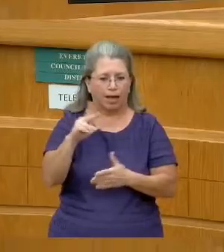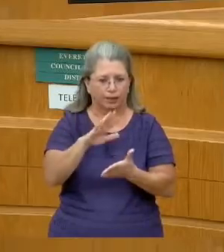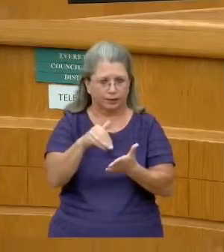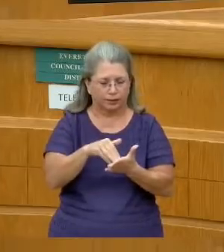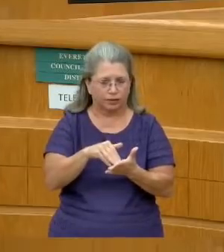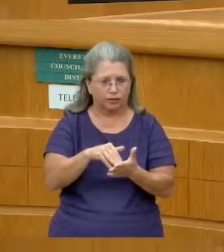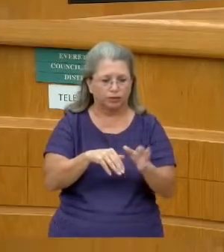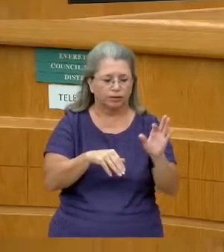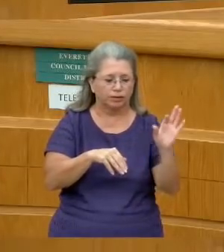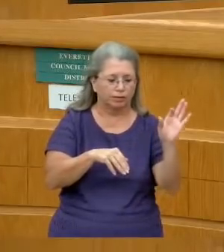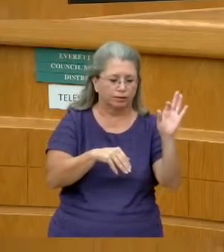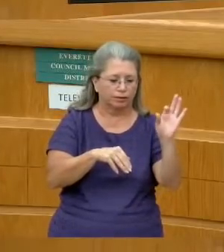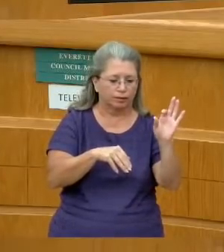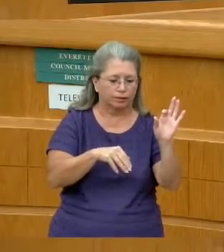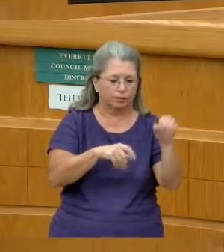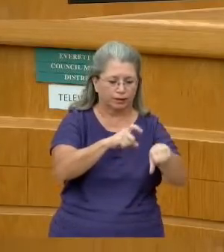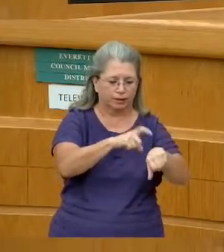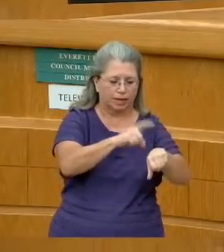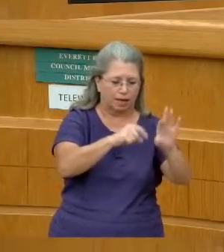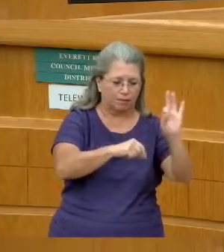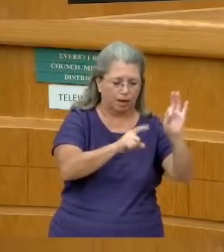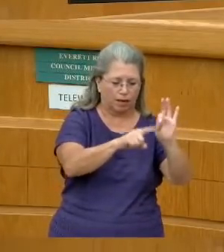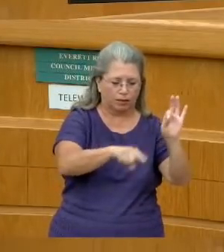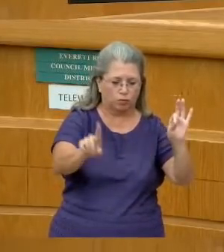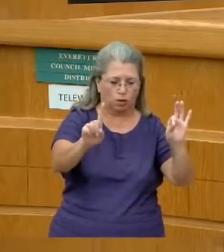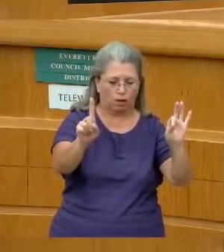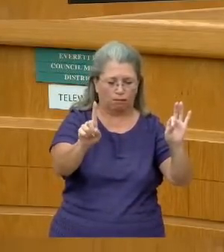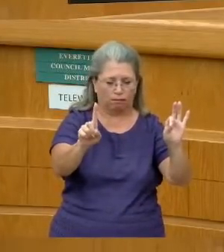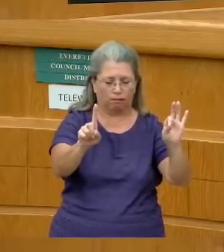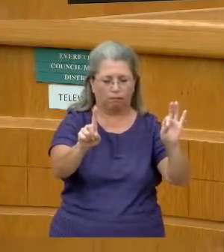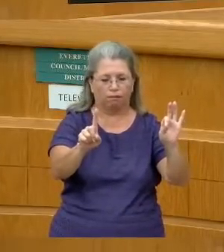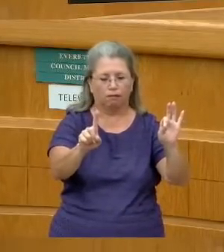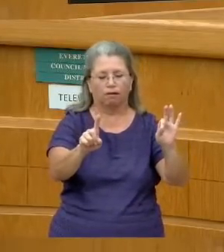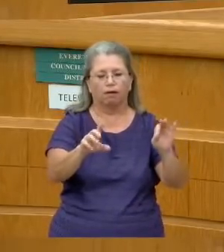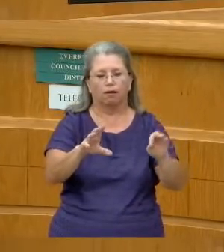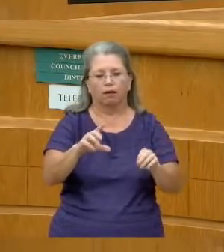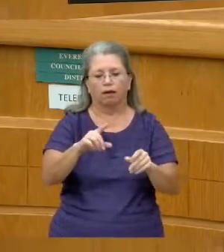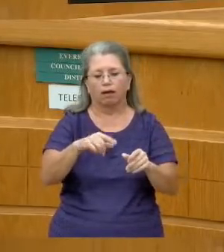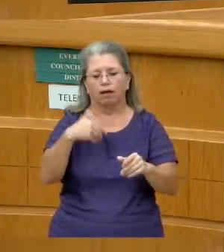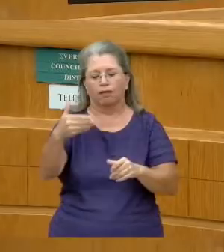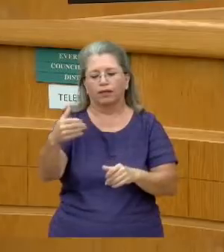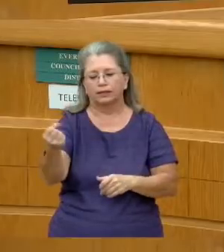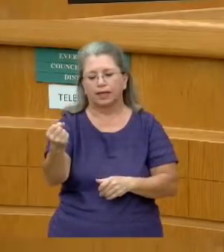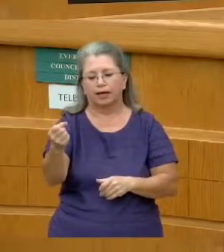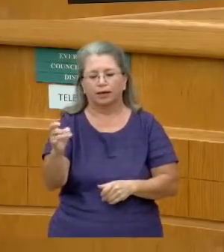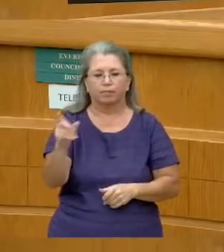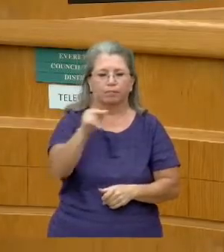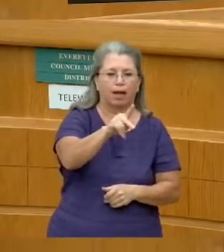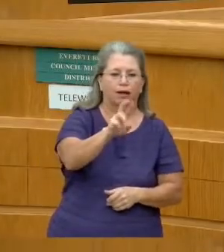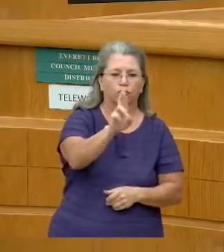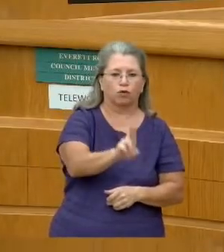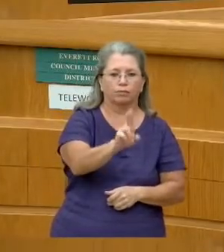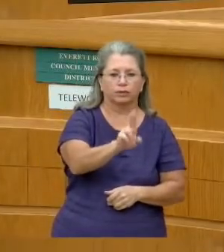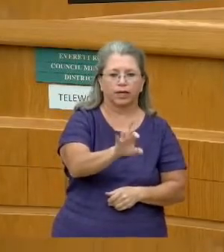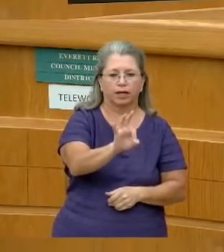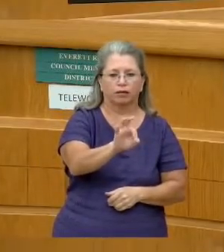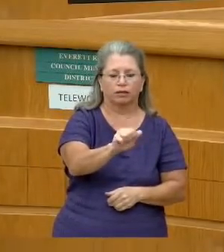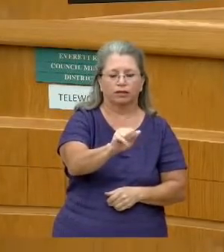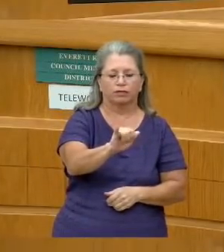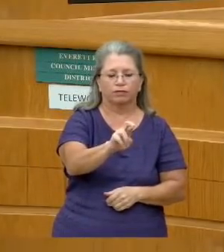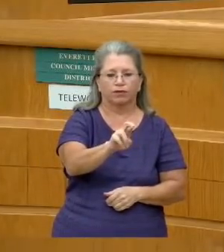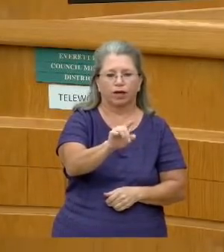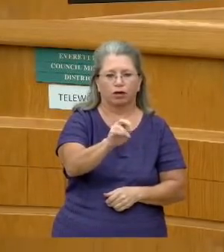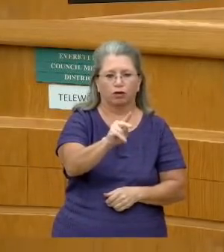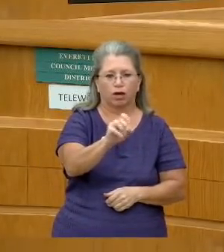1. This is again through the National Guard. And then on Saturday, back at the Borchard Fairgrounds from 9 to